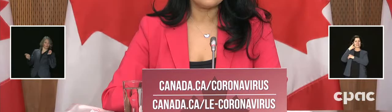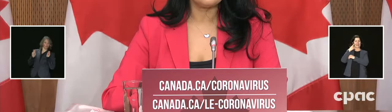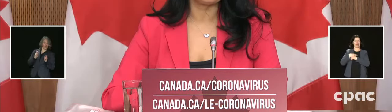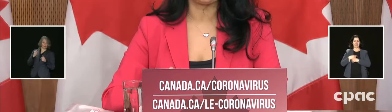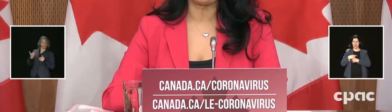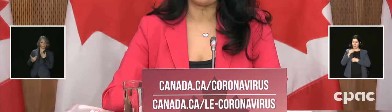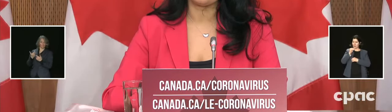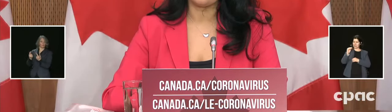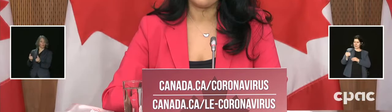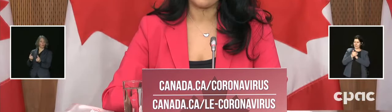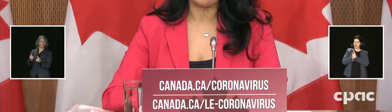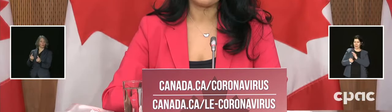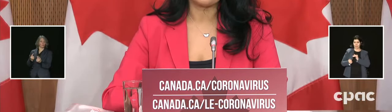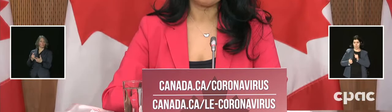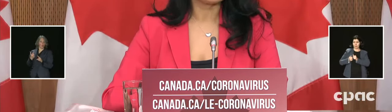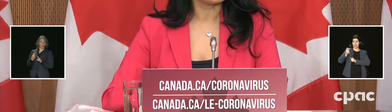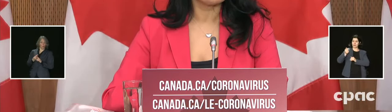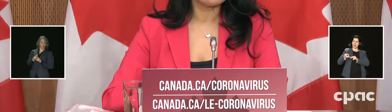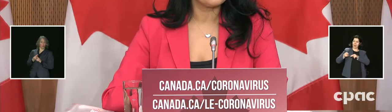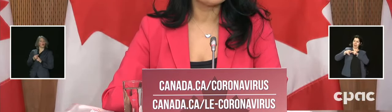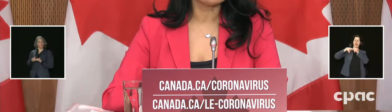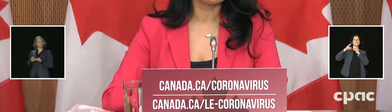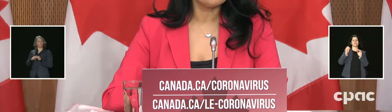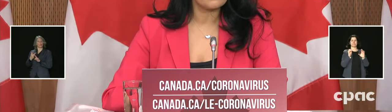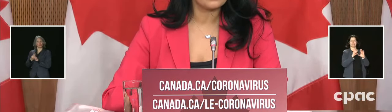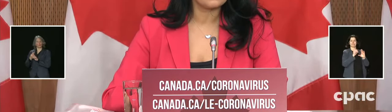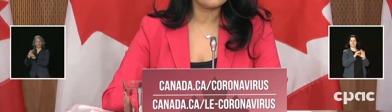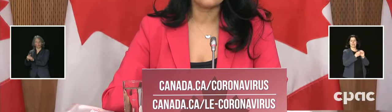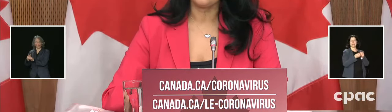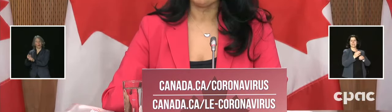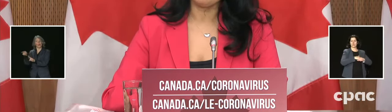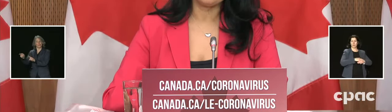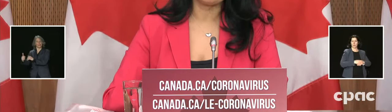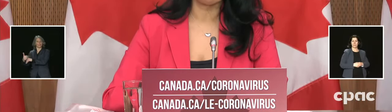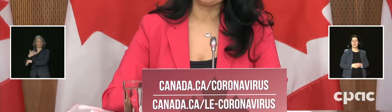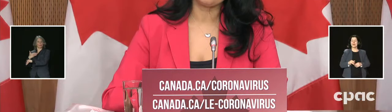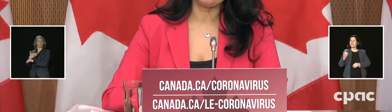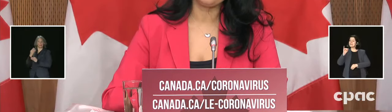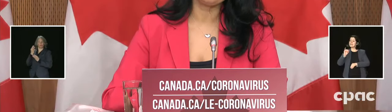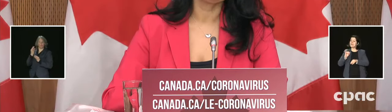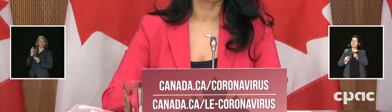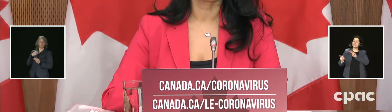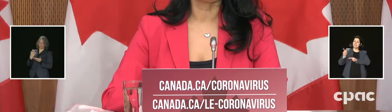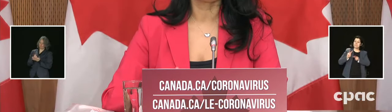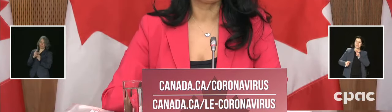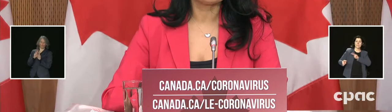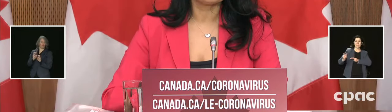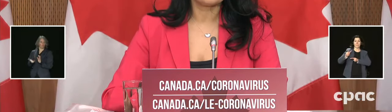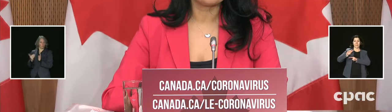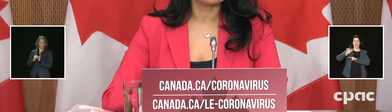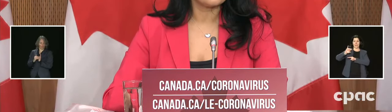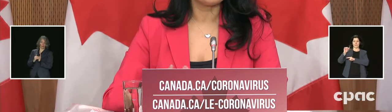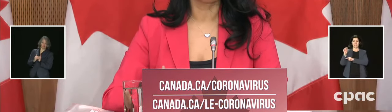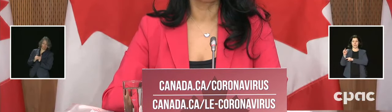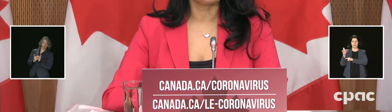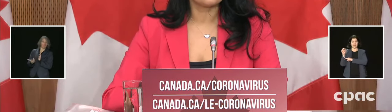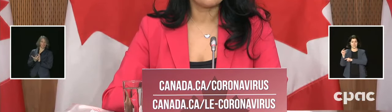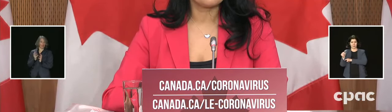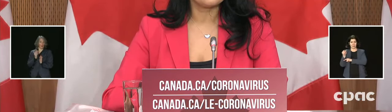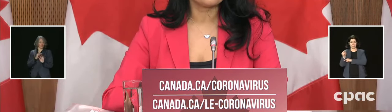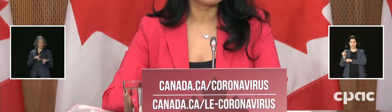that vaccine, then Janssen would submit that information to Health Canada. We would do a full review, and then if it met the standards, then we